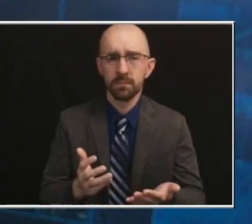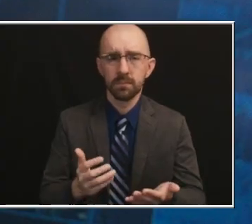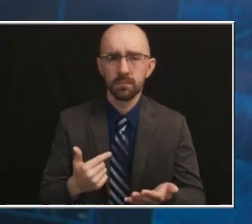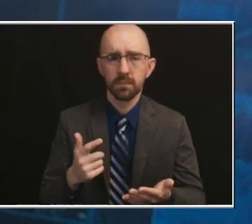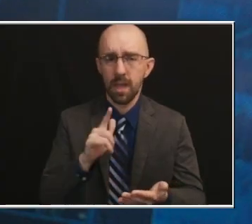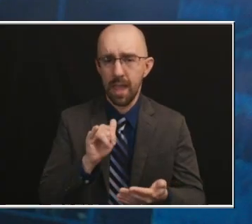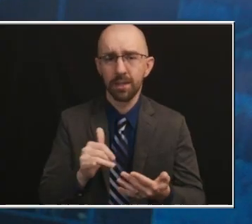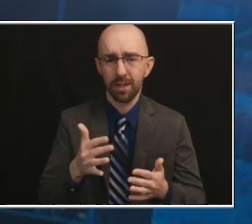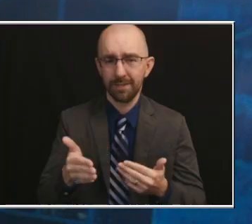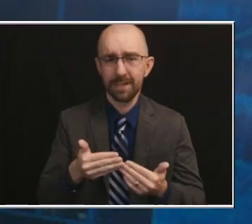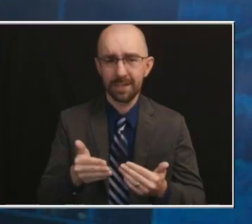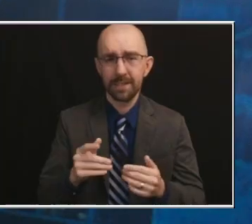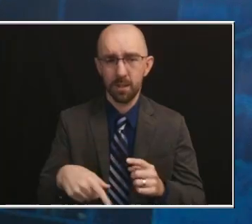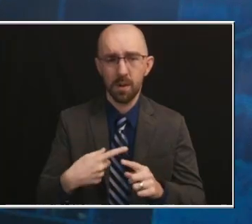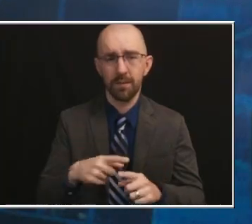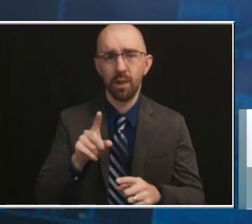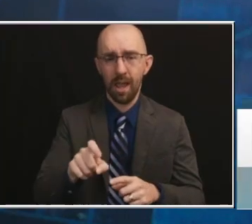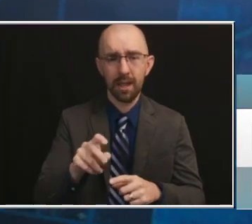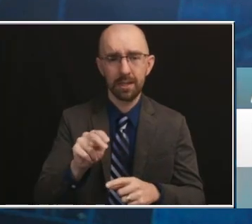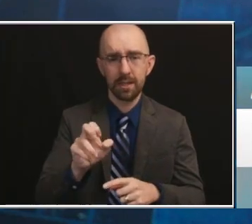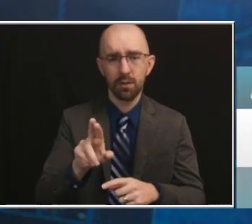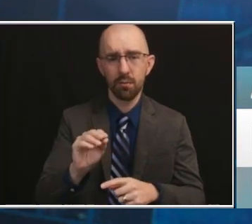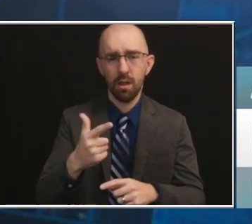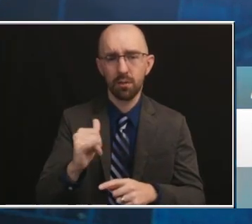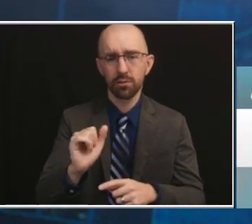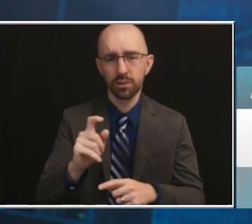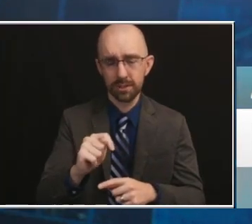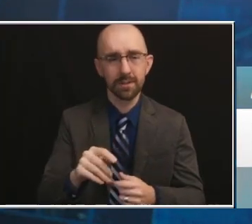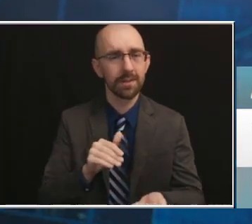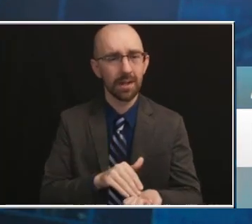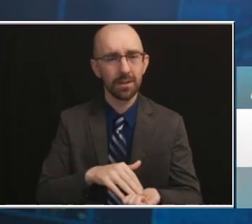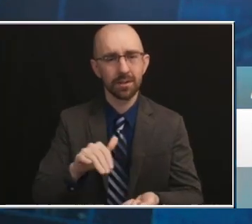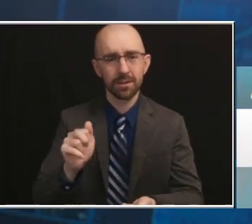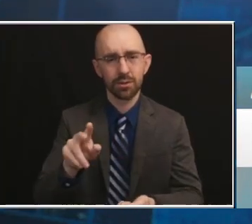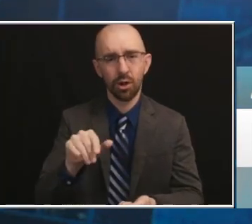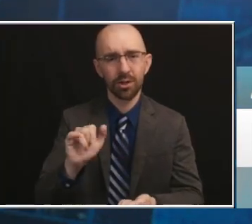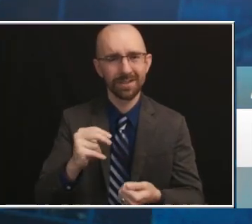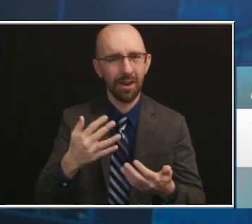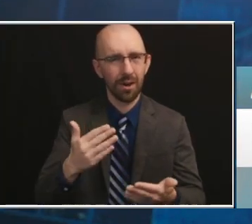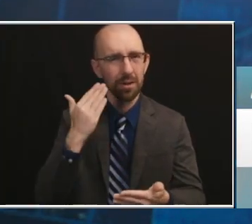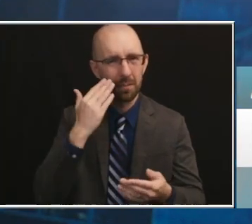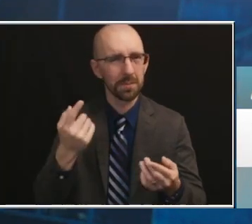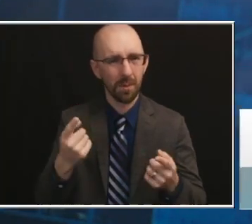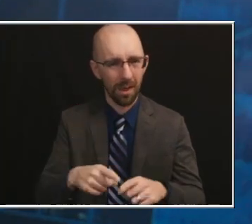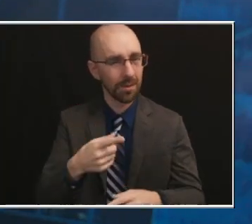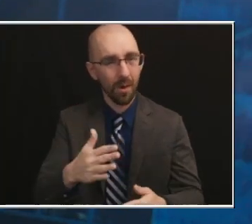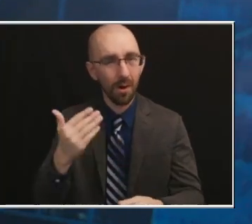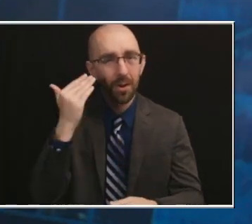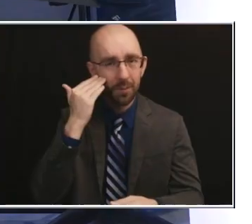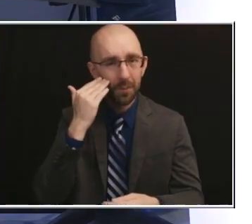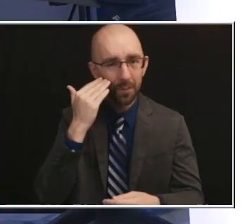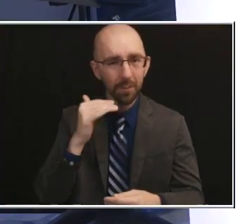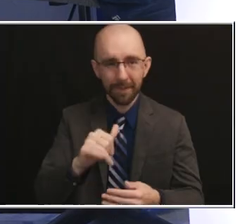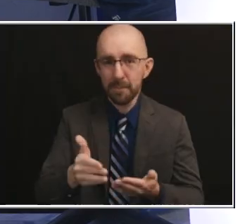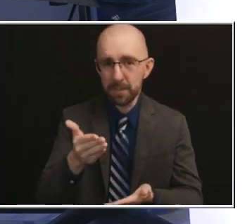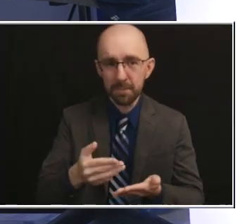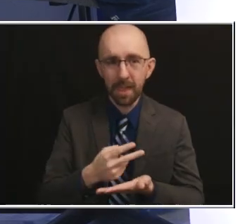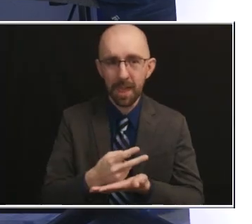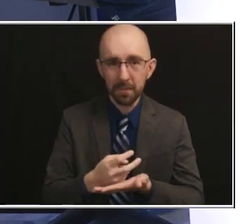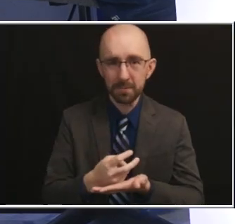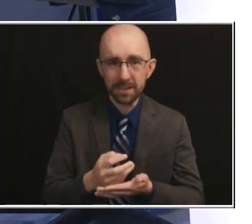when you're asking a neurologist what's going on. So Dr. Jarzin already kind of knew what was going on. So you already knew this might be epilepsy?